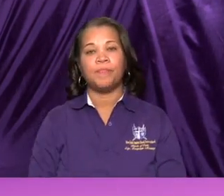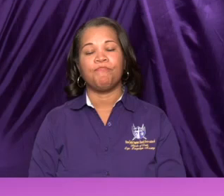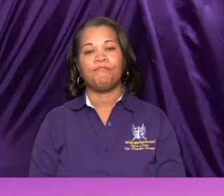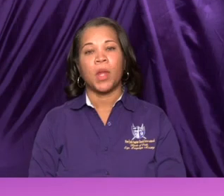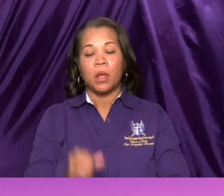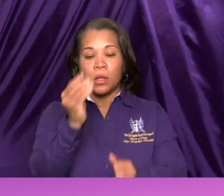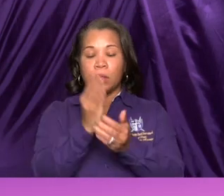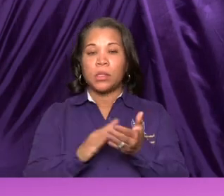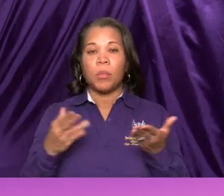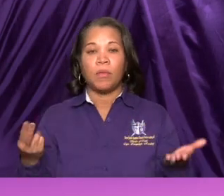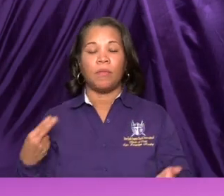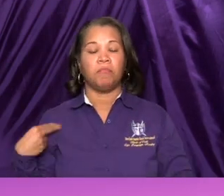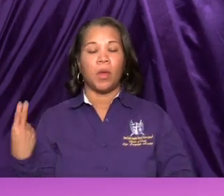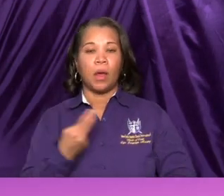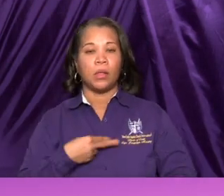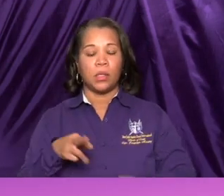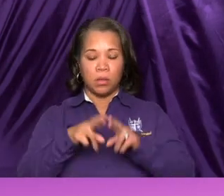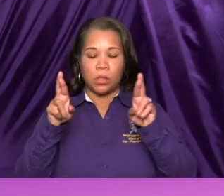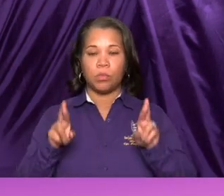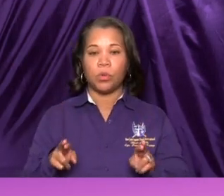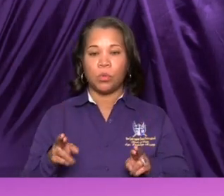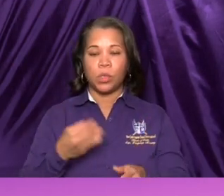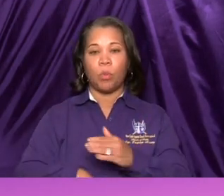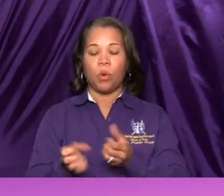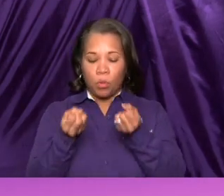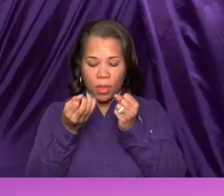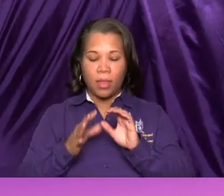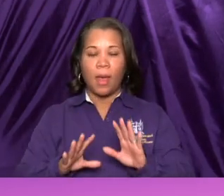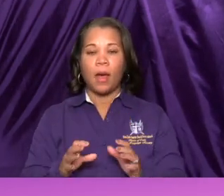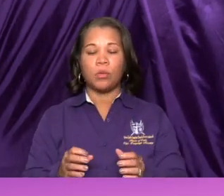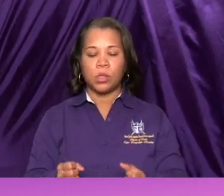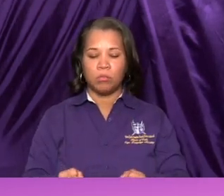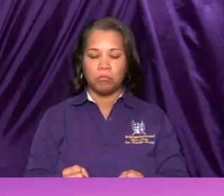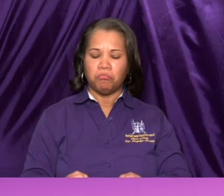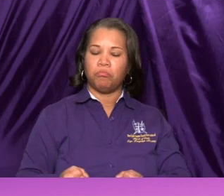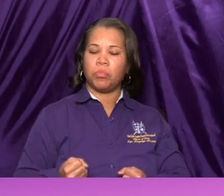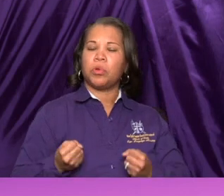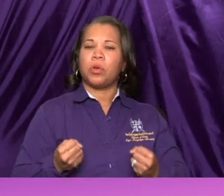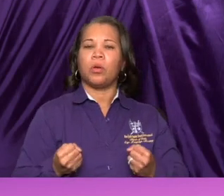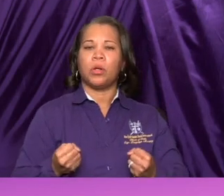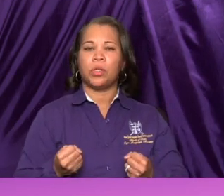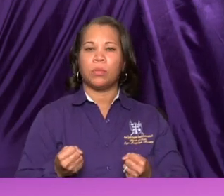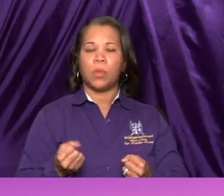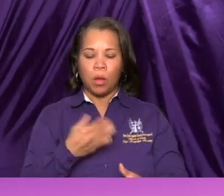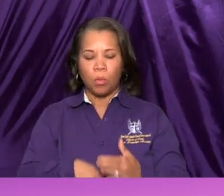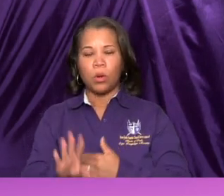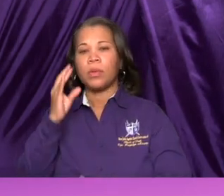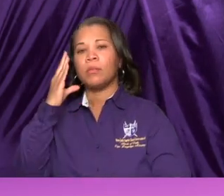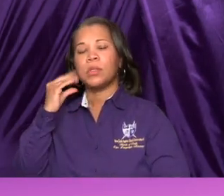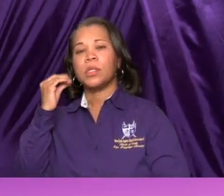in this room has been born without courage. We were born without experiencing what love truly